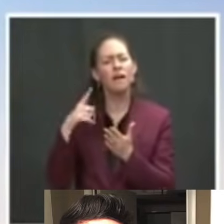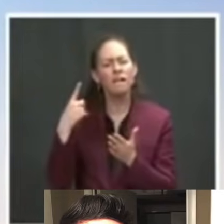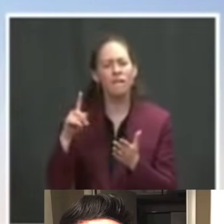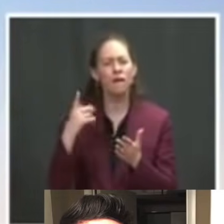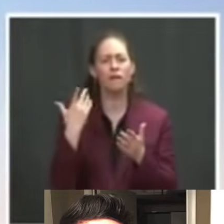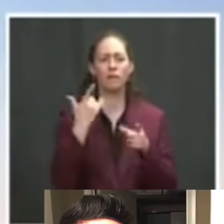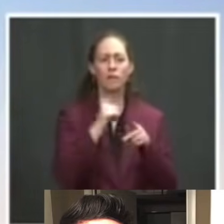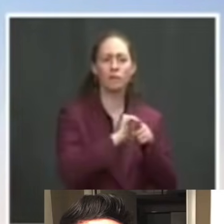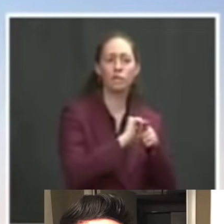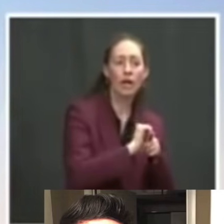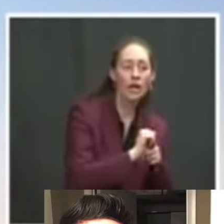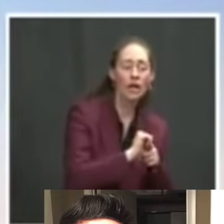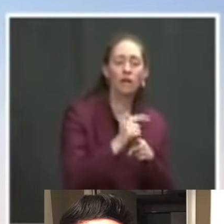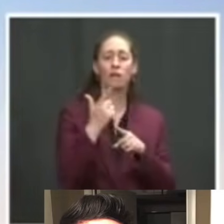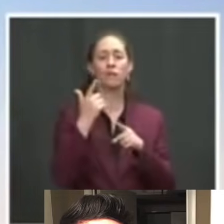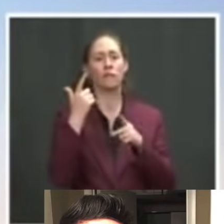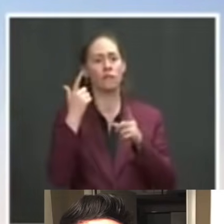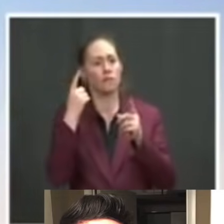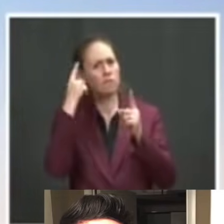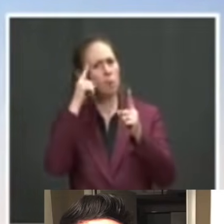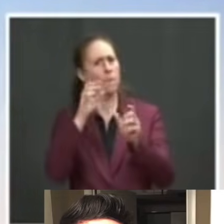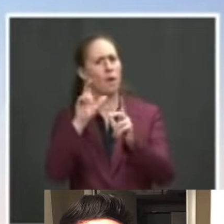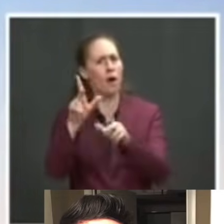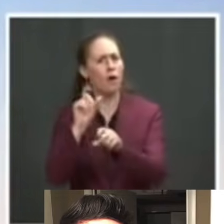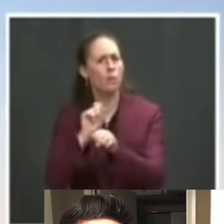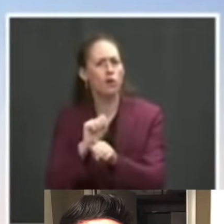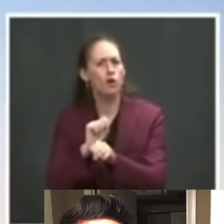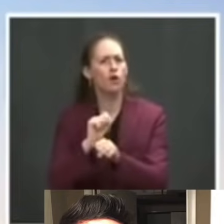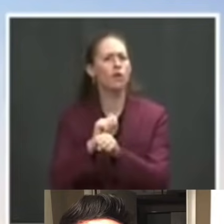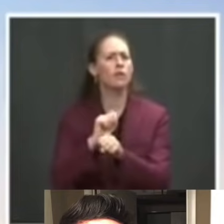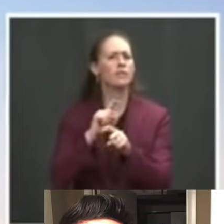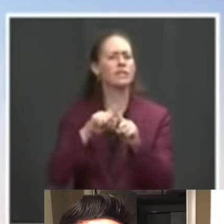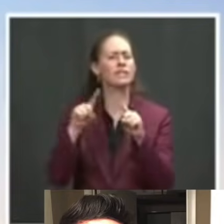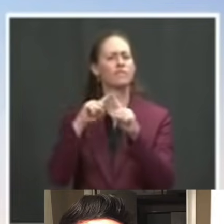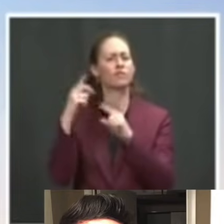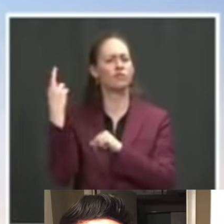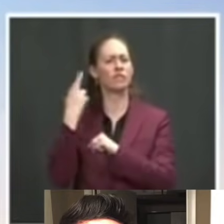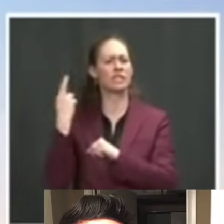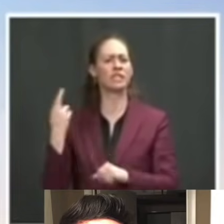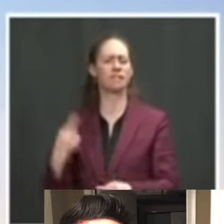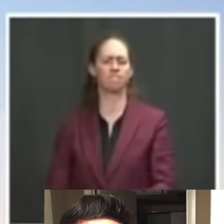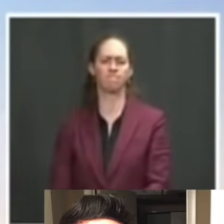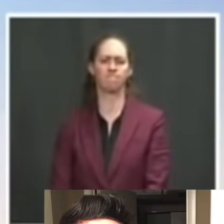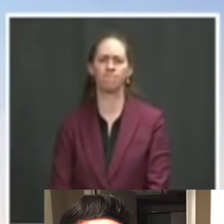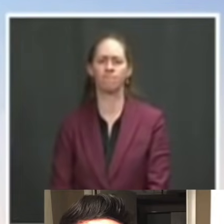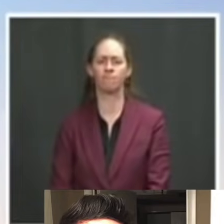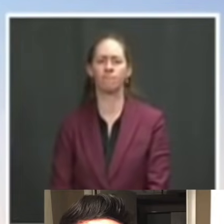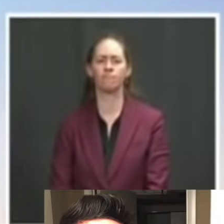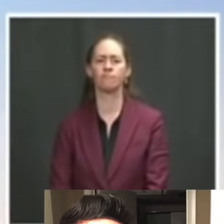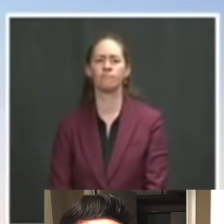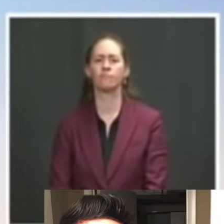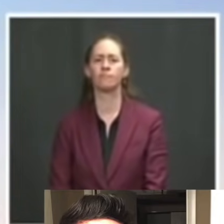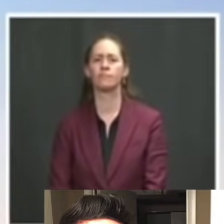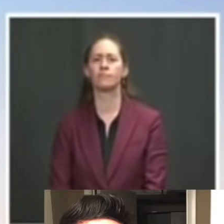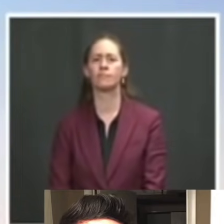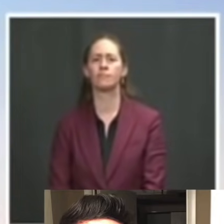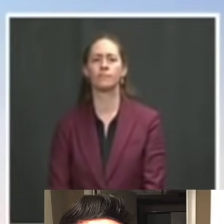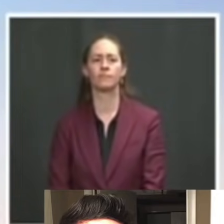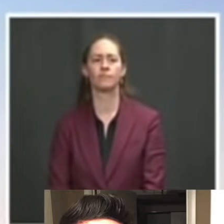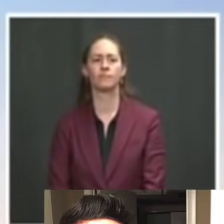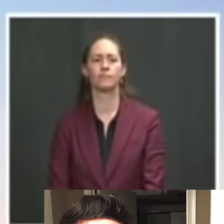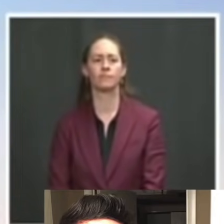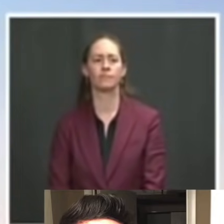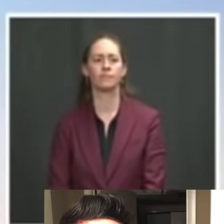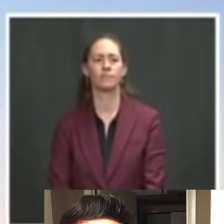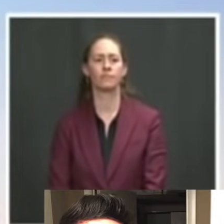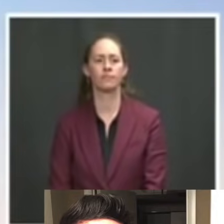in California and exist in states across the country. And as I noted in response to the earlier question, there are still millions of people out